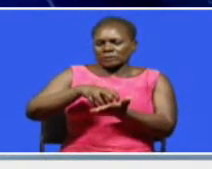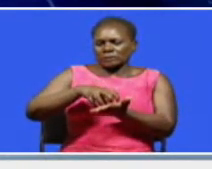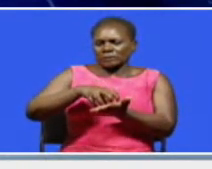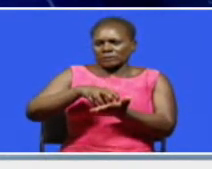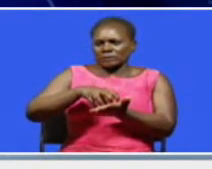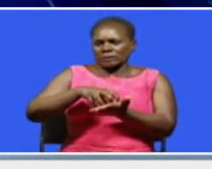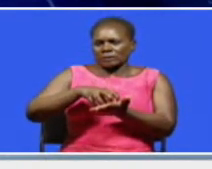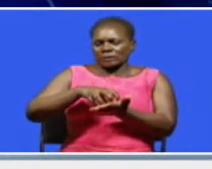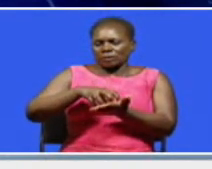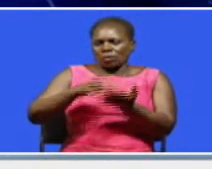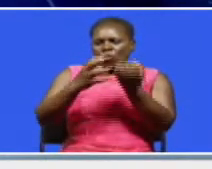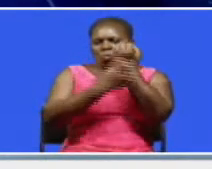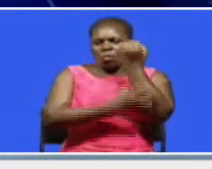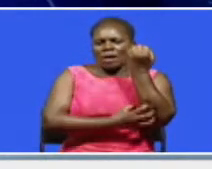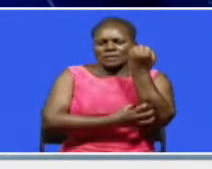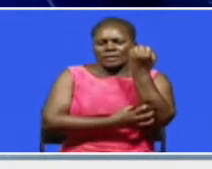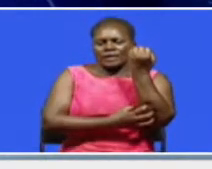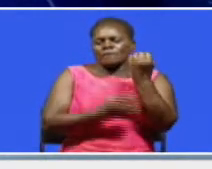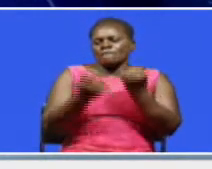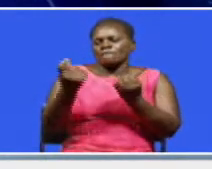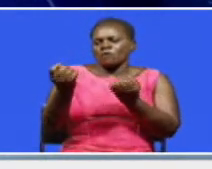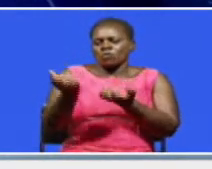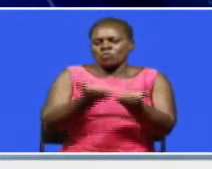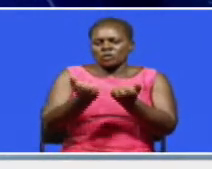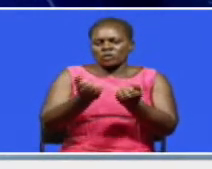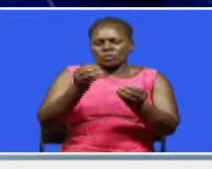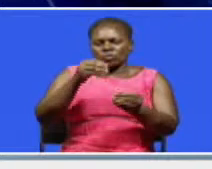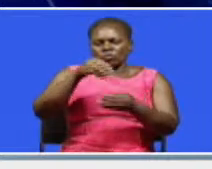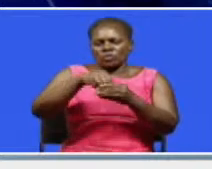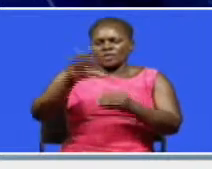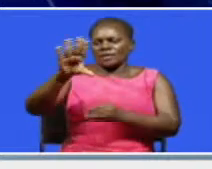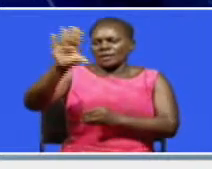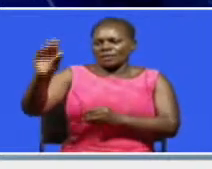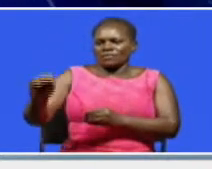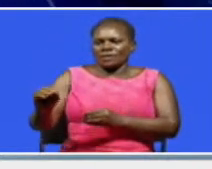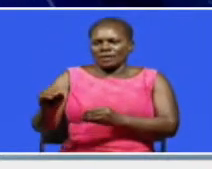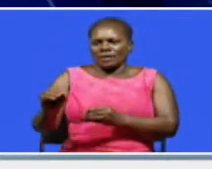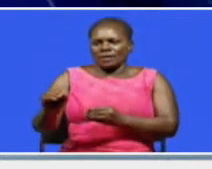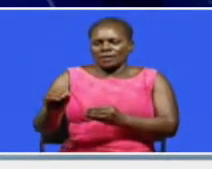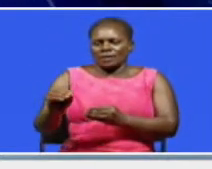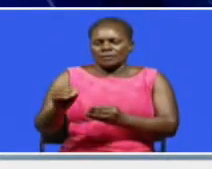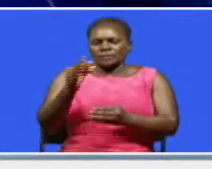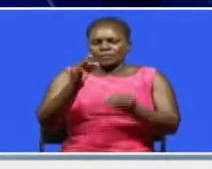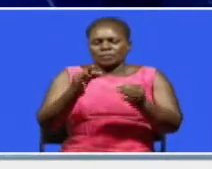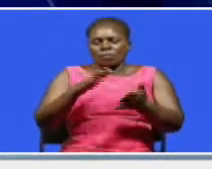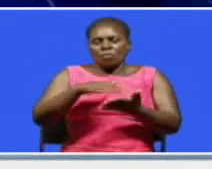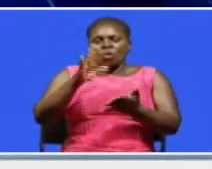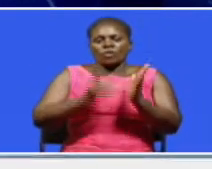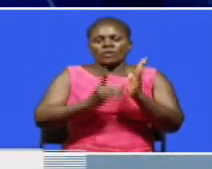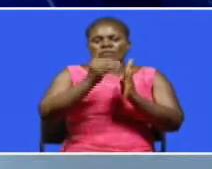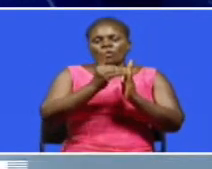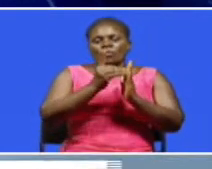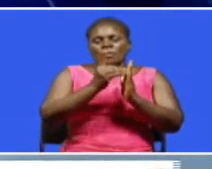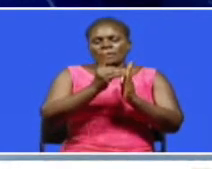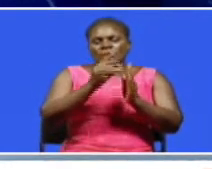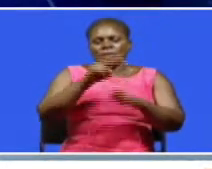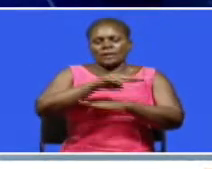further aggravated by the low volumes of trade within the continent that have left it dependent on more developed